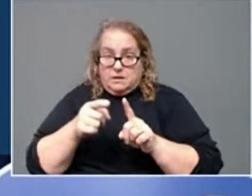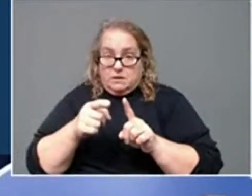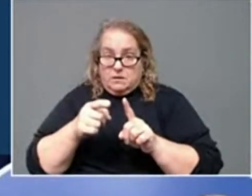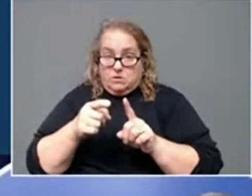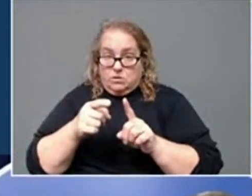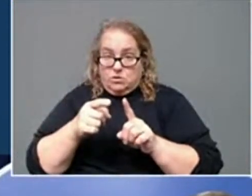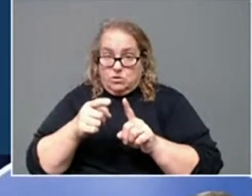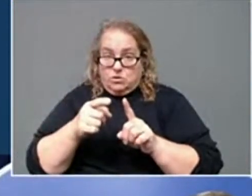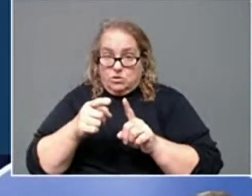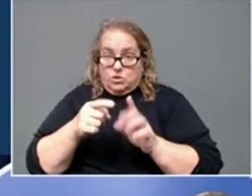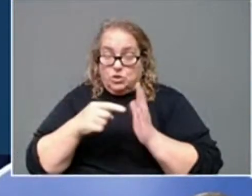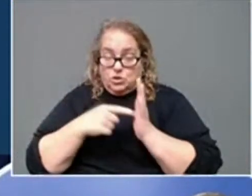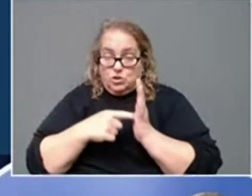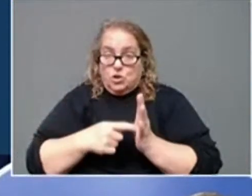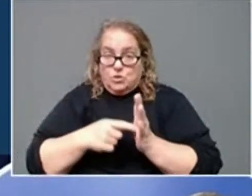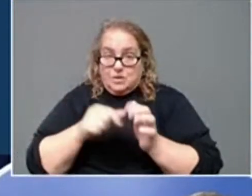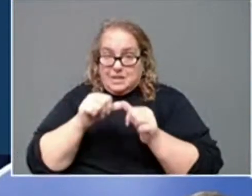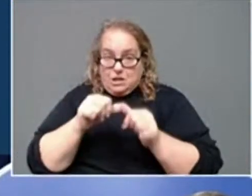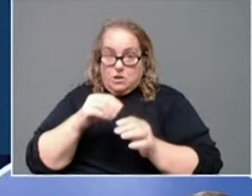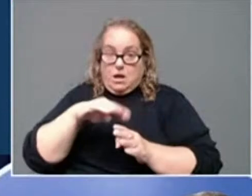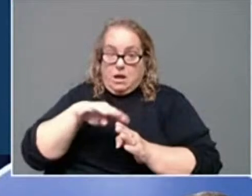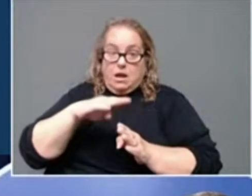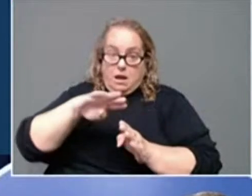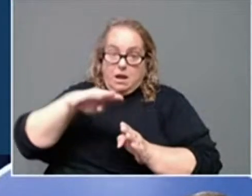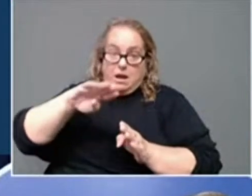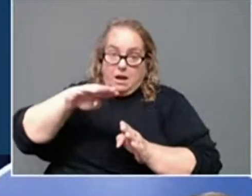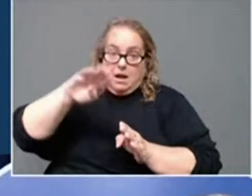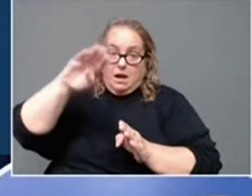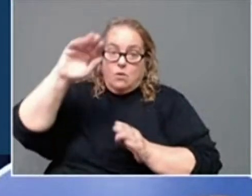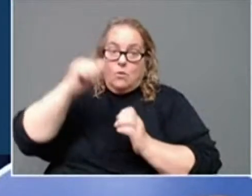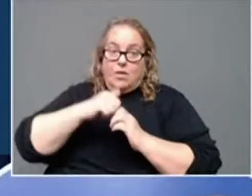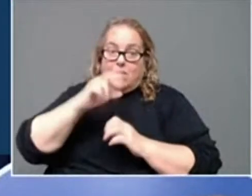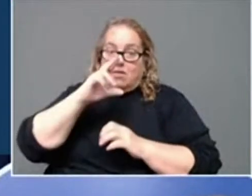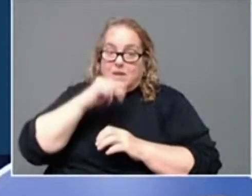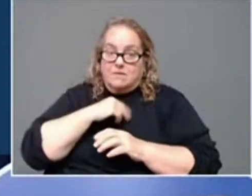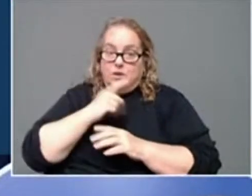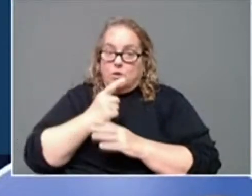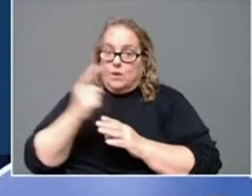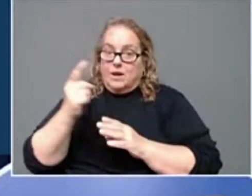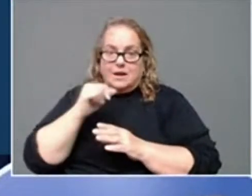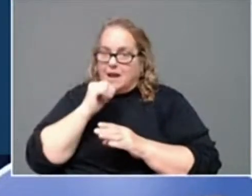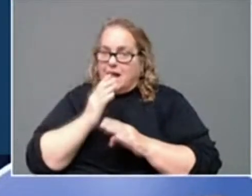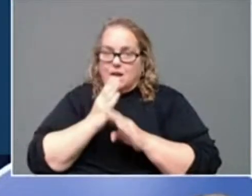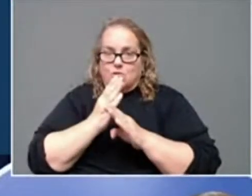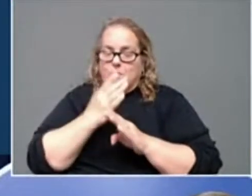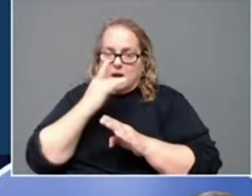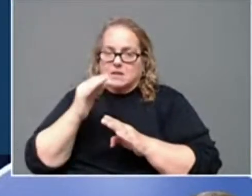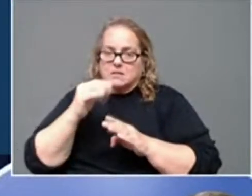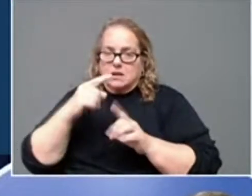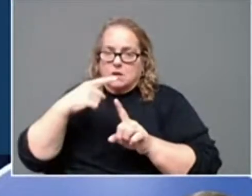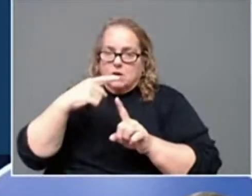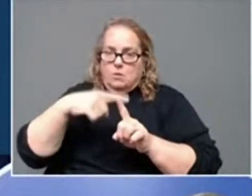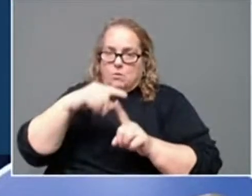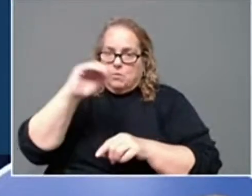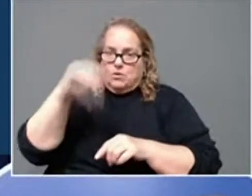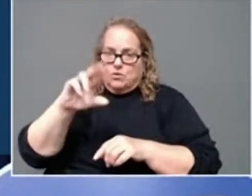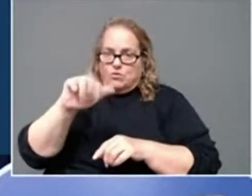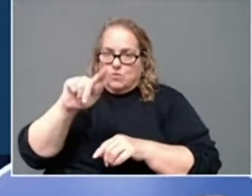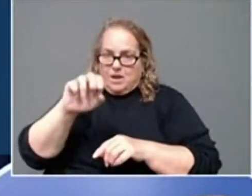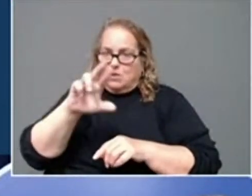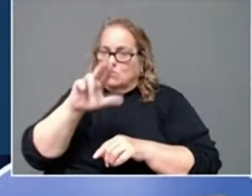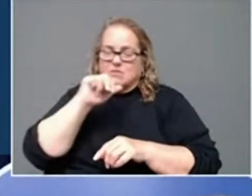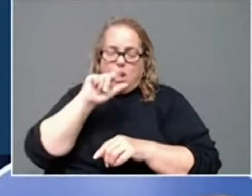the continuous escalation with the Thanksgiving week not interrupted because the positivity rate isn't just the raw number, it's